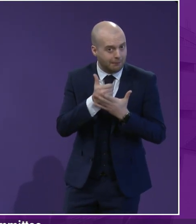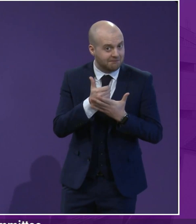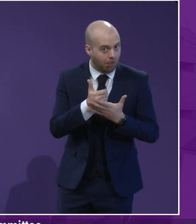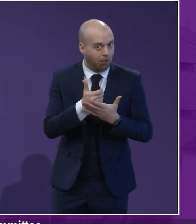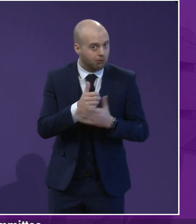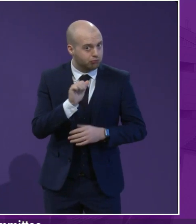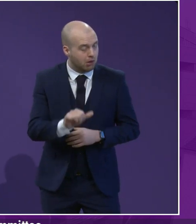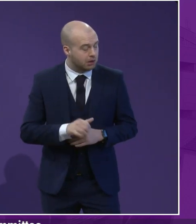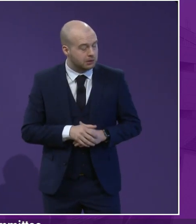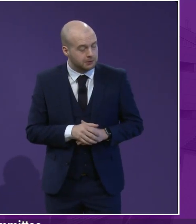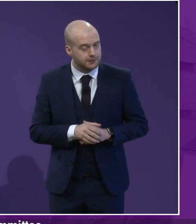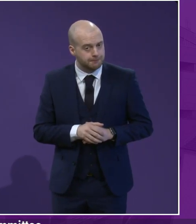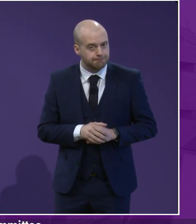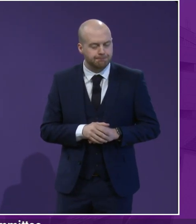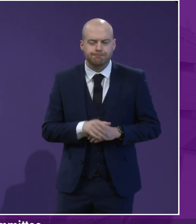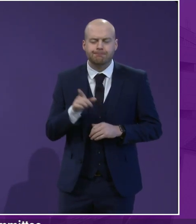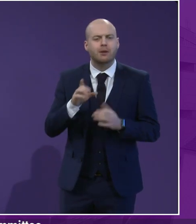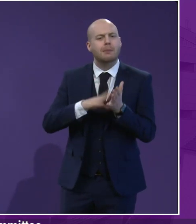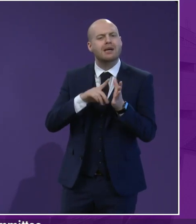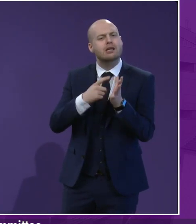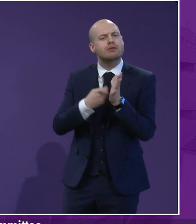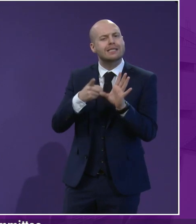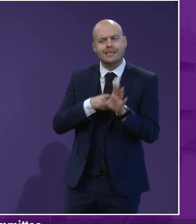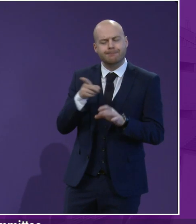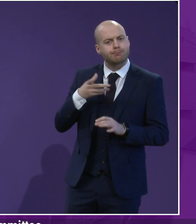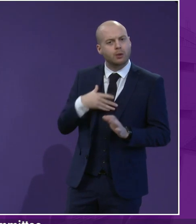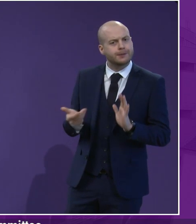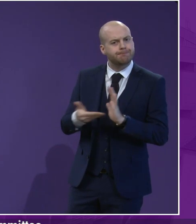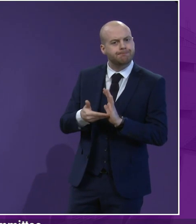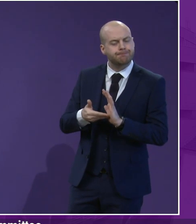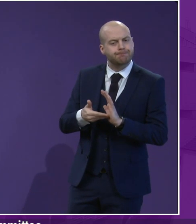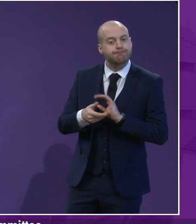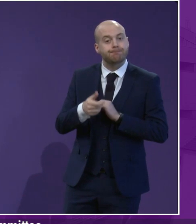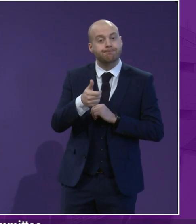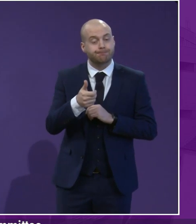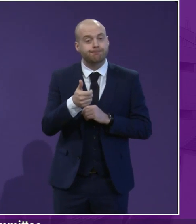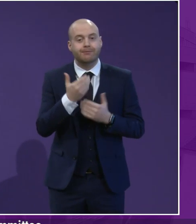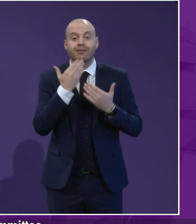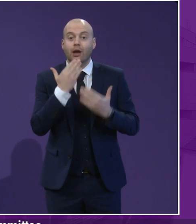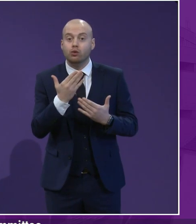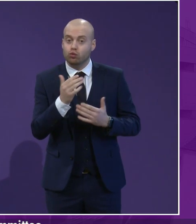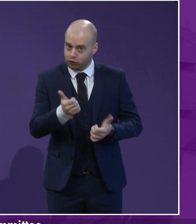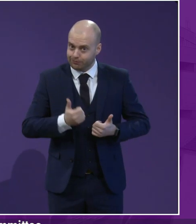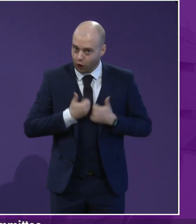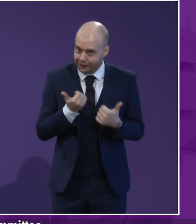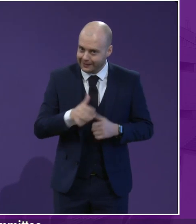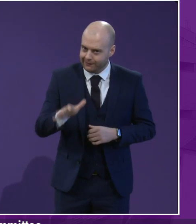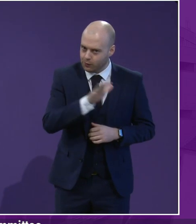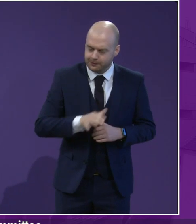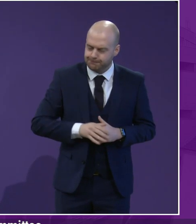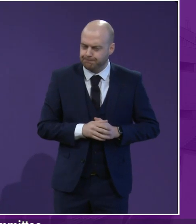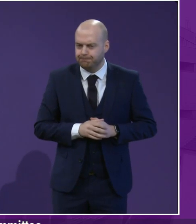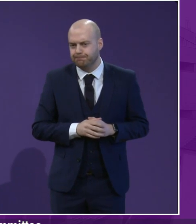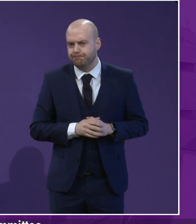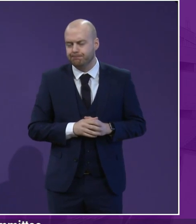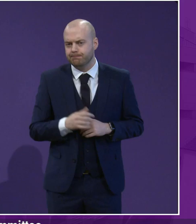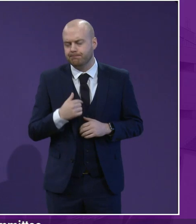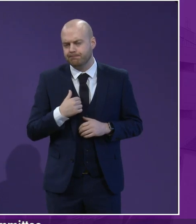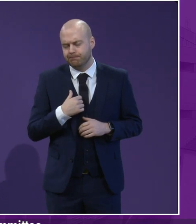real empathy, they'd have the full picture, they'd have the full information, that they'd be able to offer really helpful advice. So,